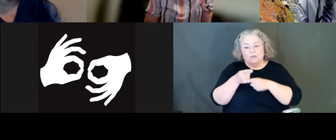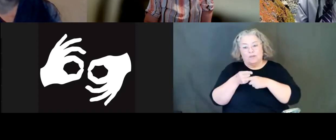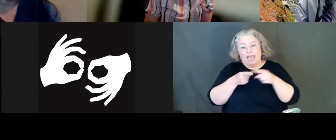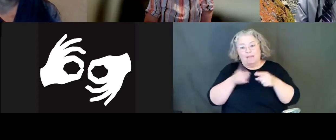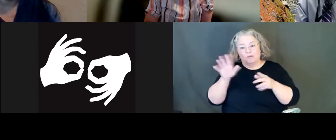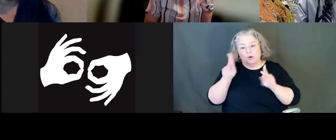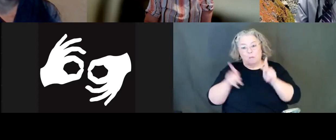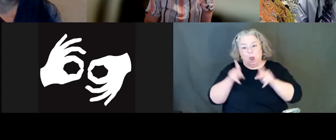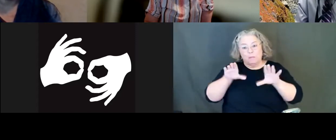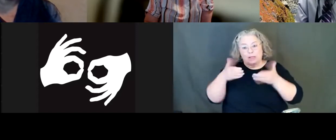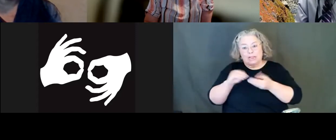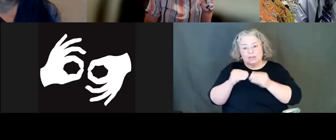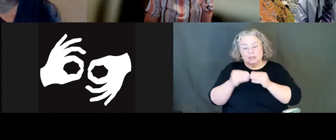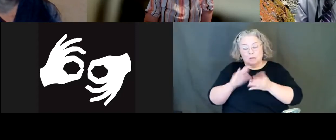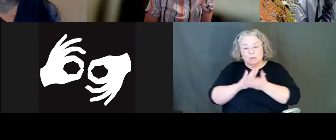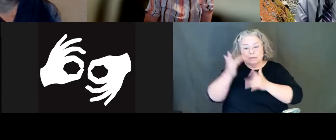infected.